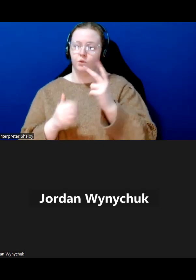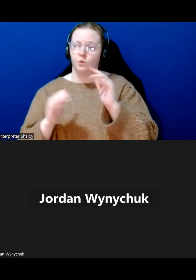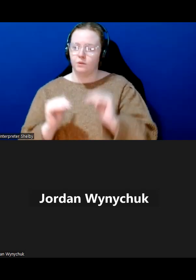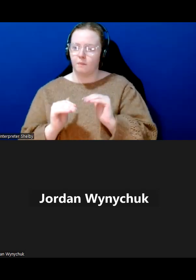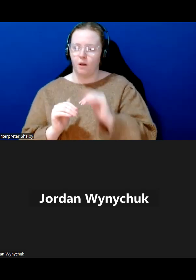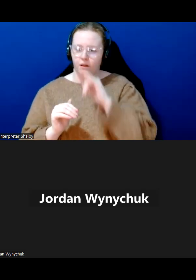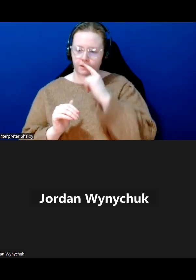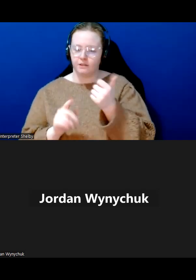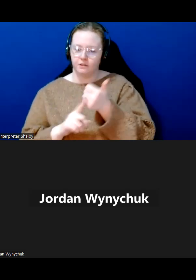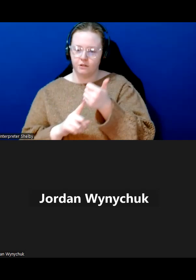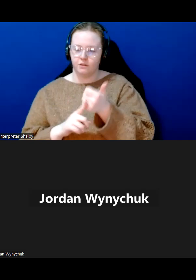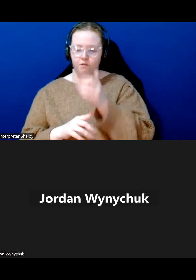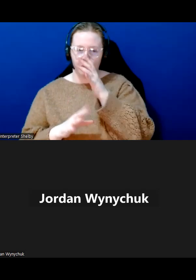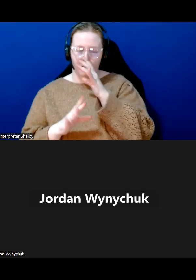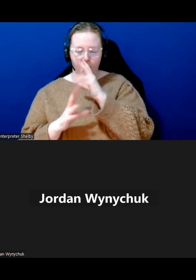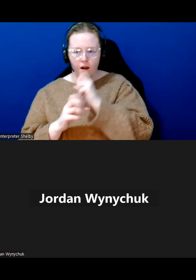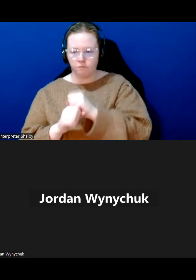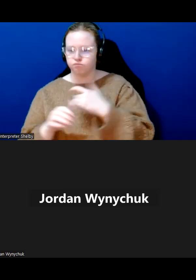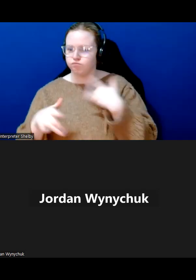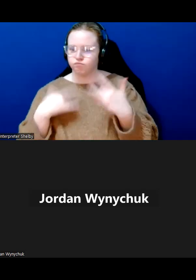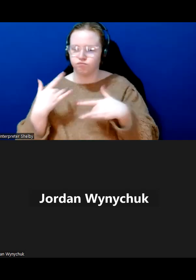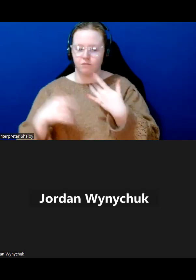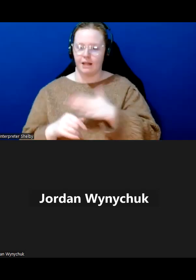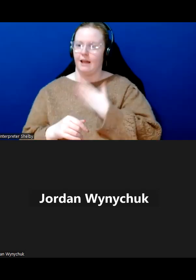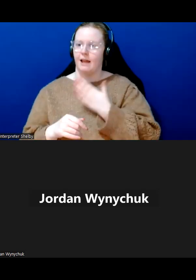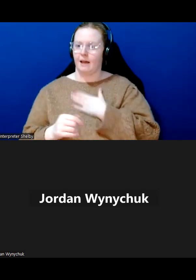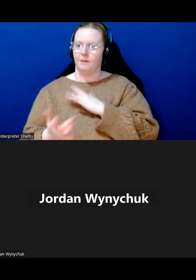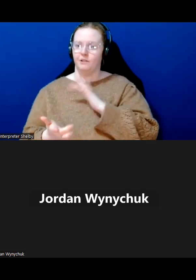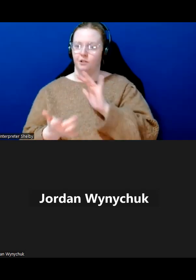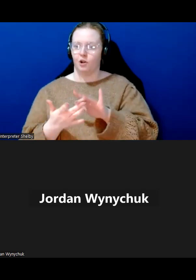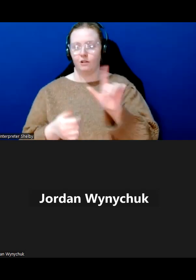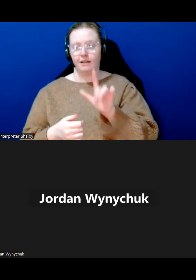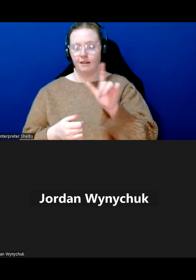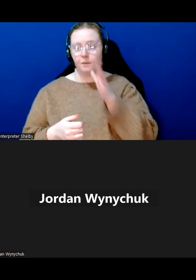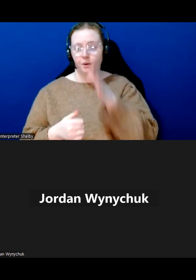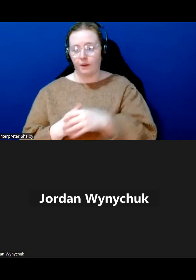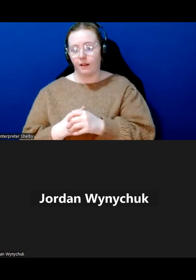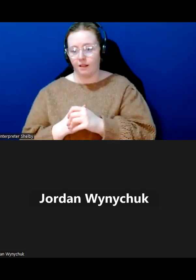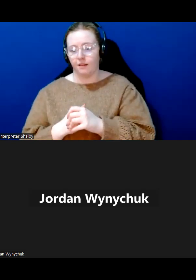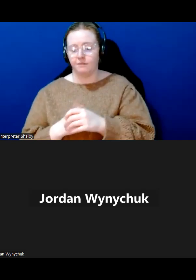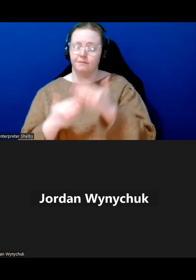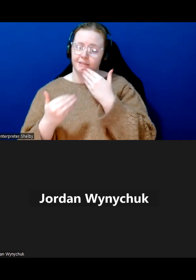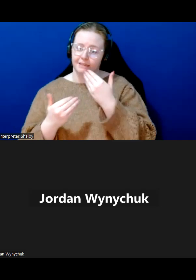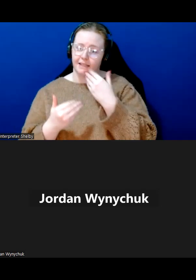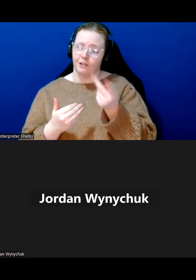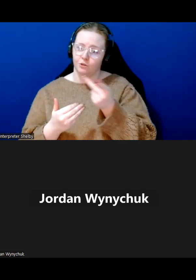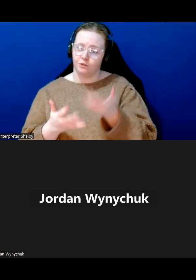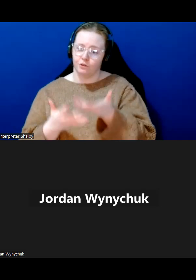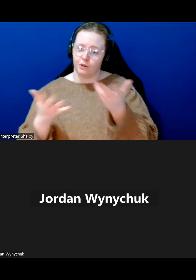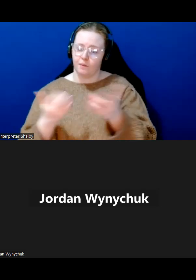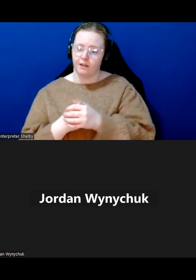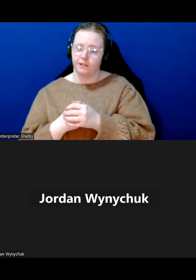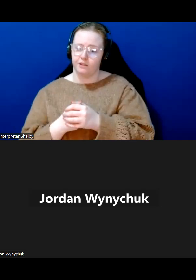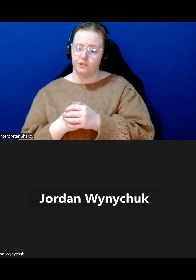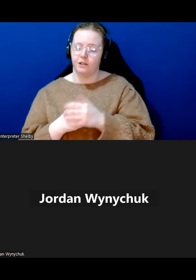be avid and so delighted to get in touch with the library. Thank you guys so much. Even though I've